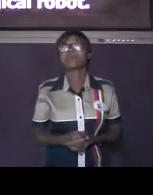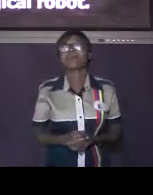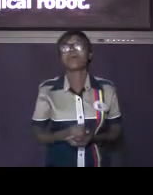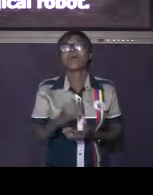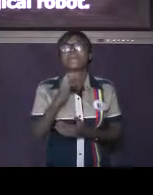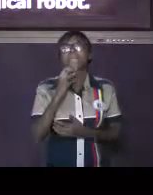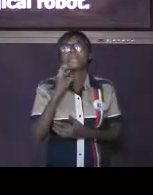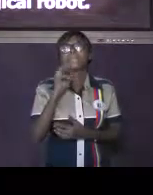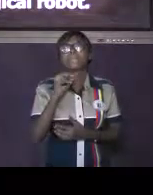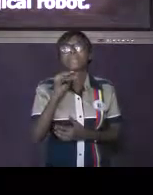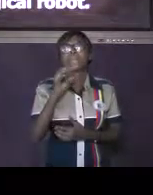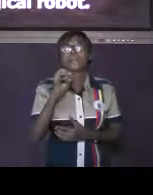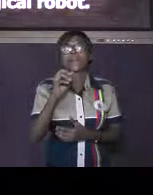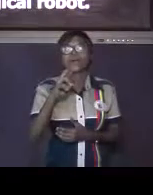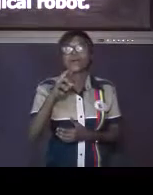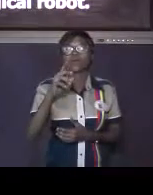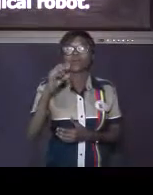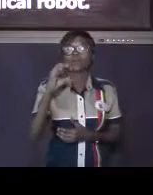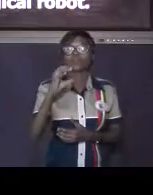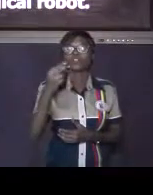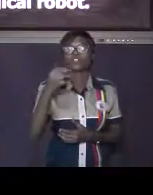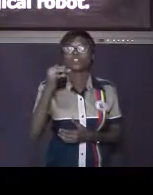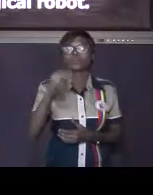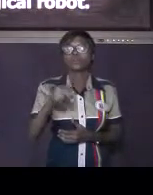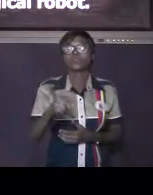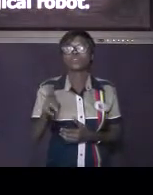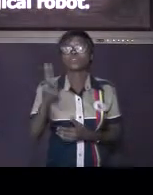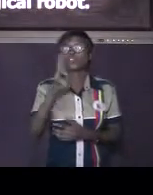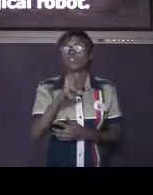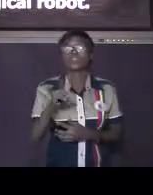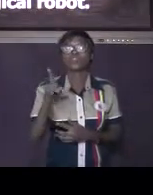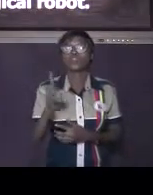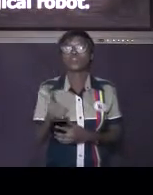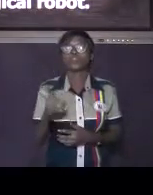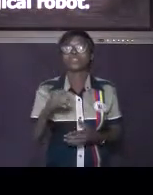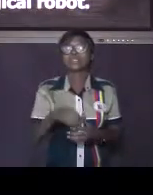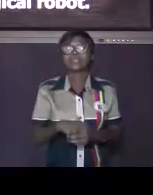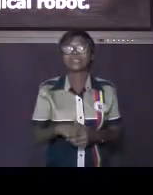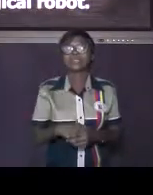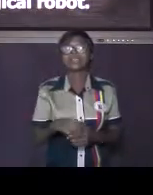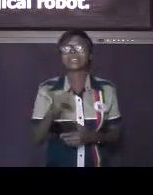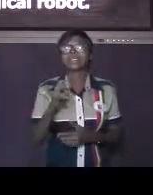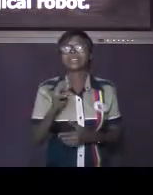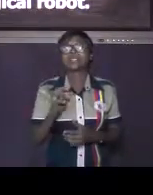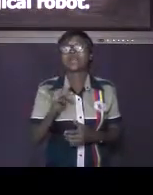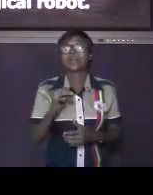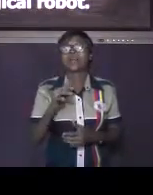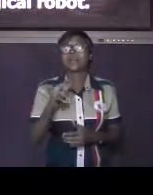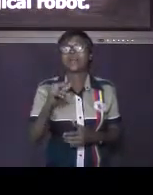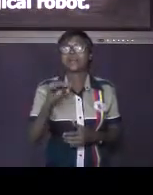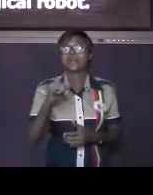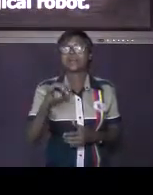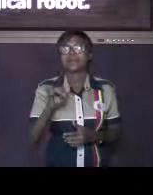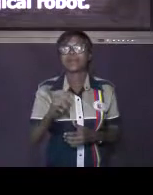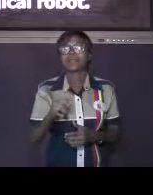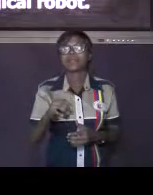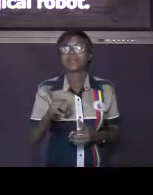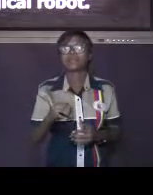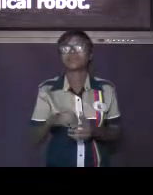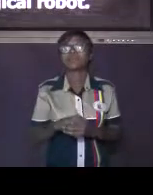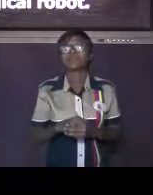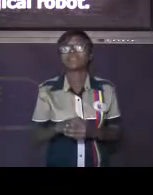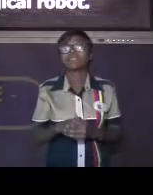Microchip used in minimally invasive surgical robots. In